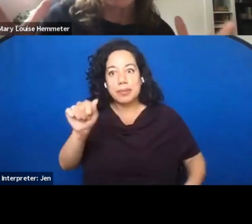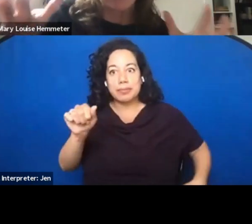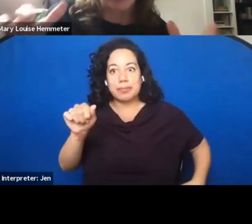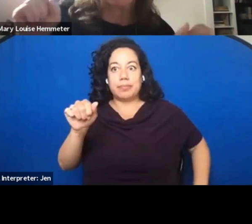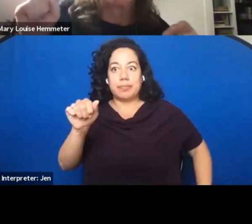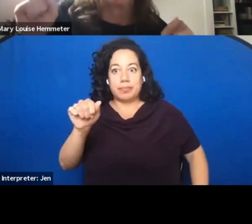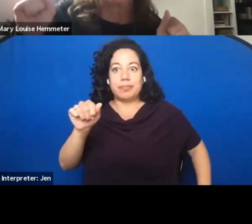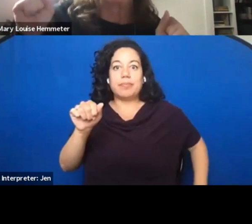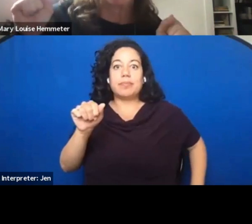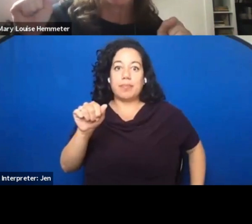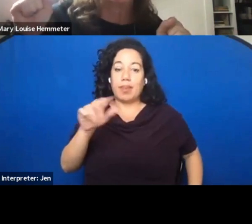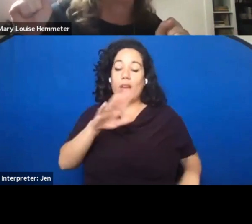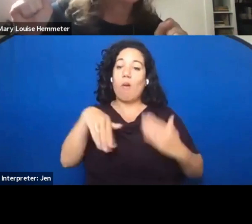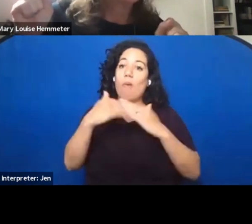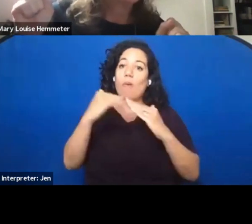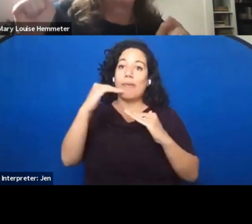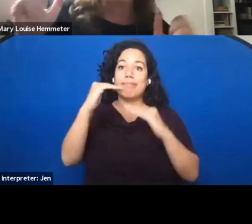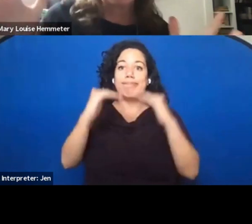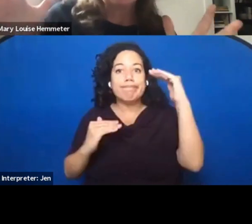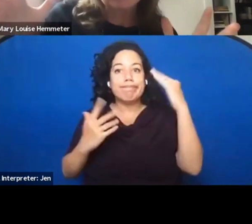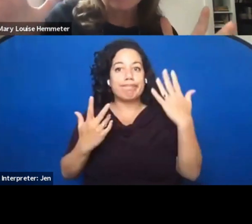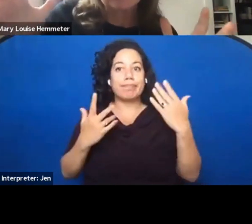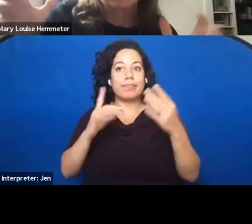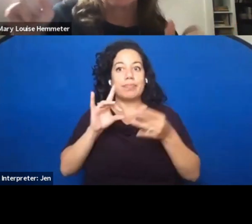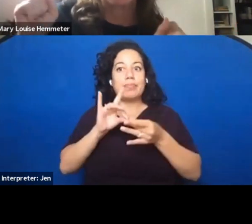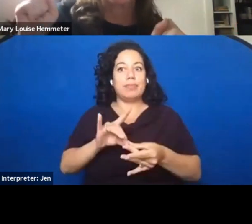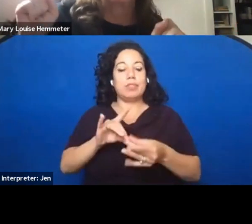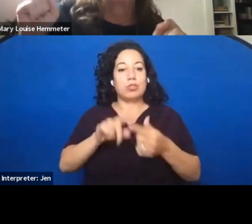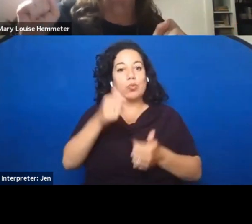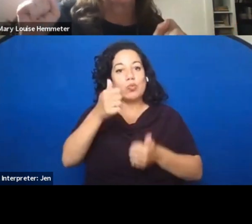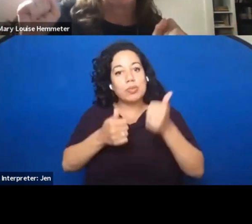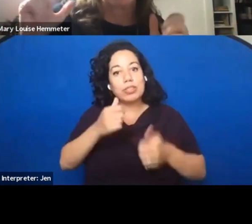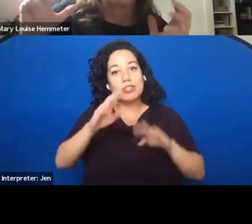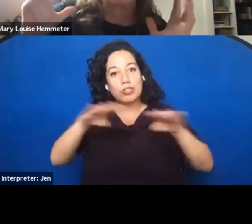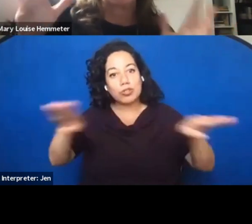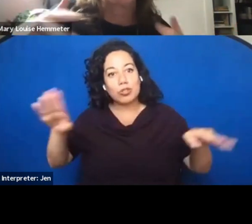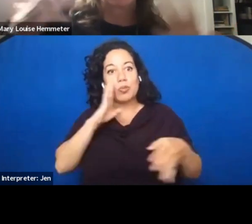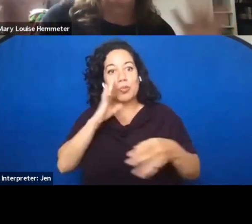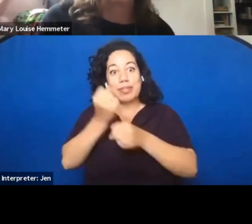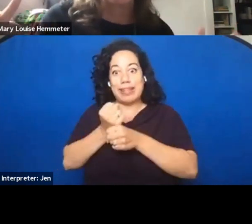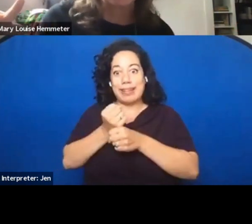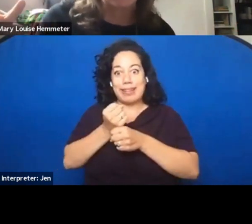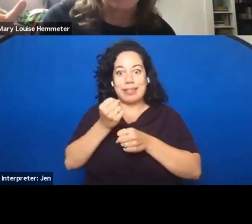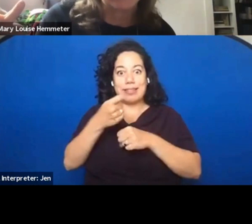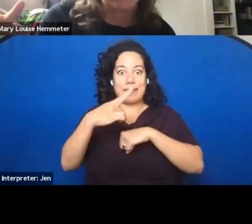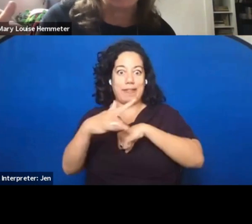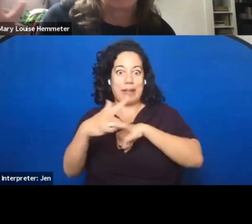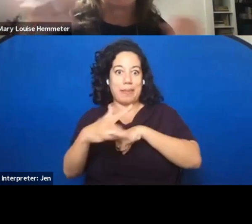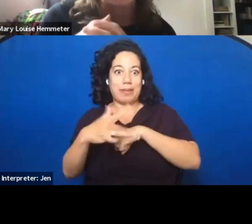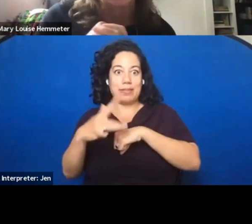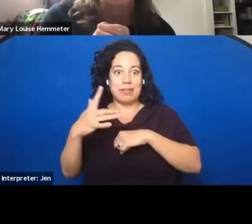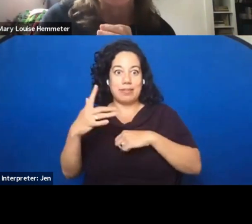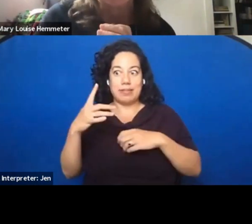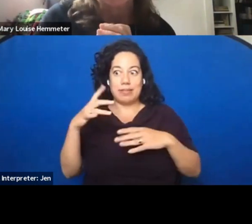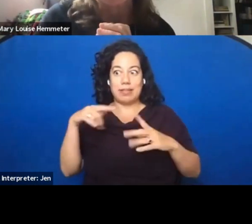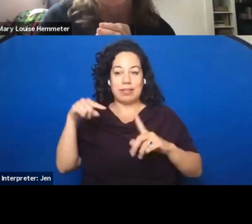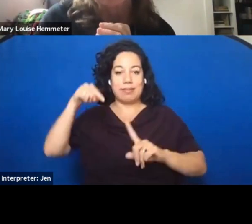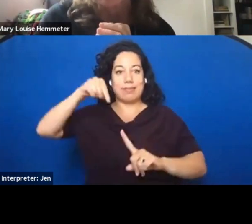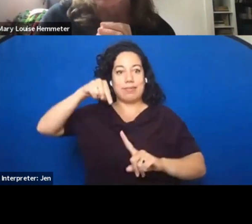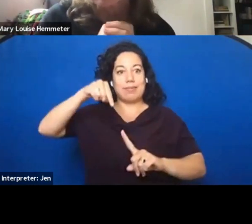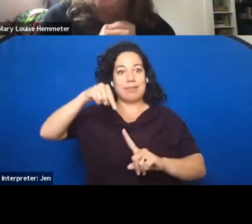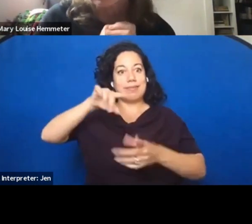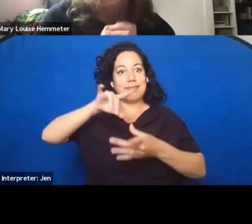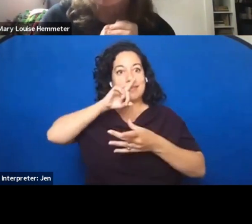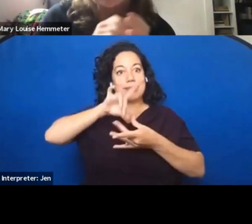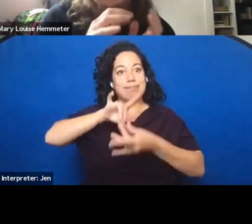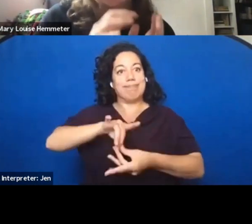those inequities around which kids are going to get those slots are kind of rearing around kids with disabilities.